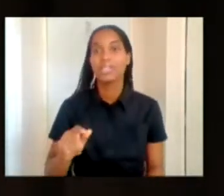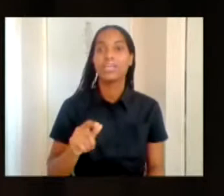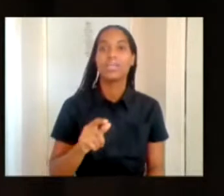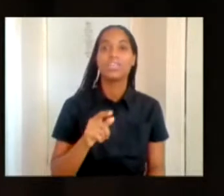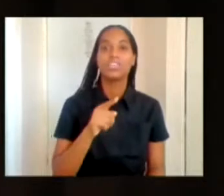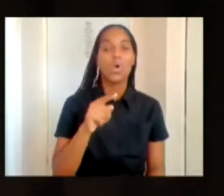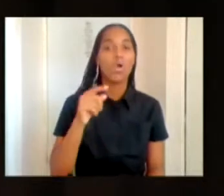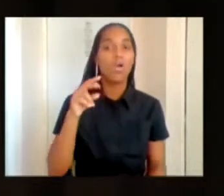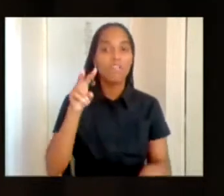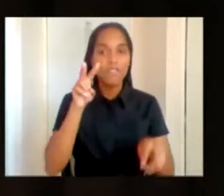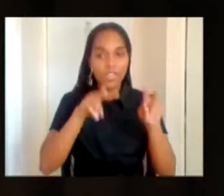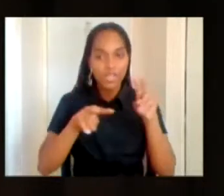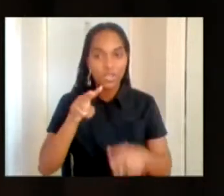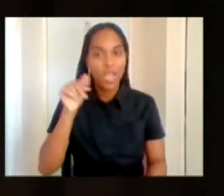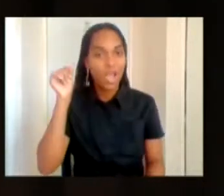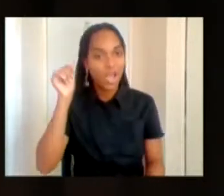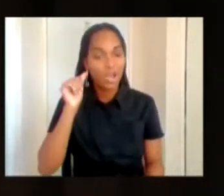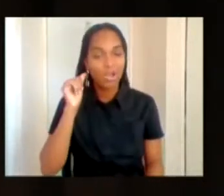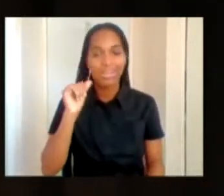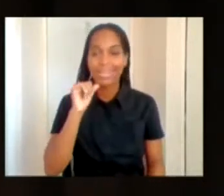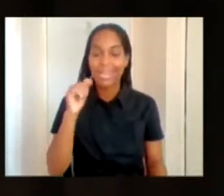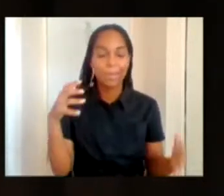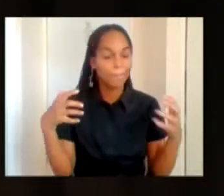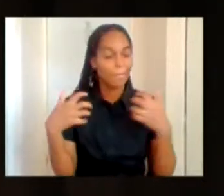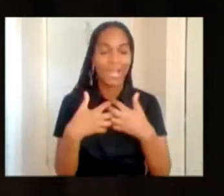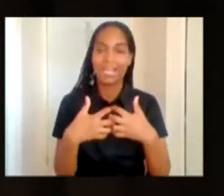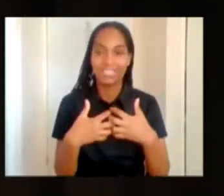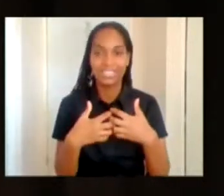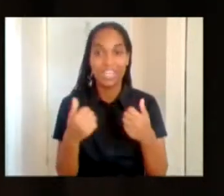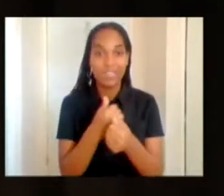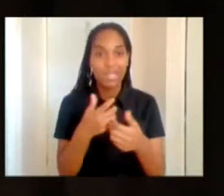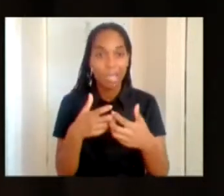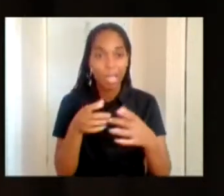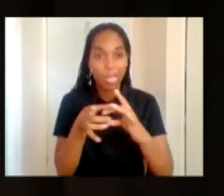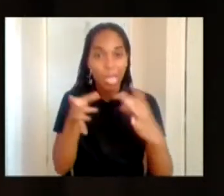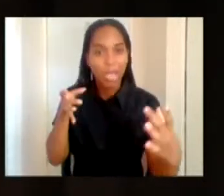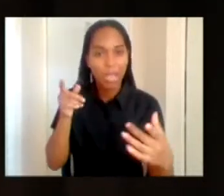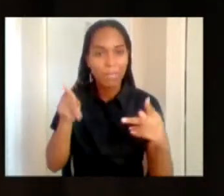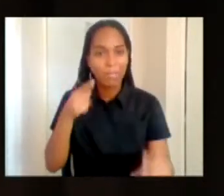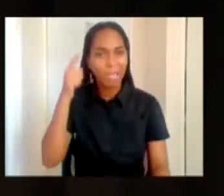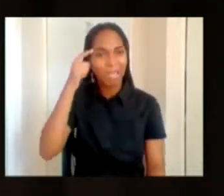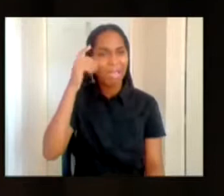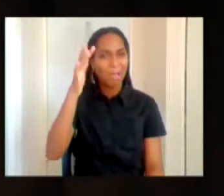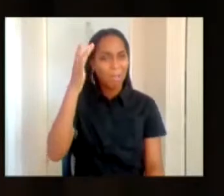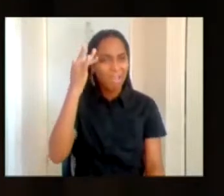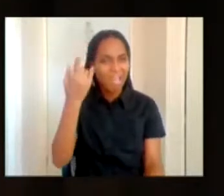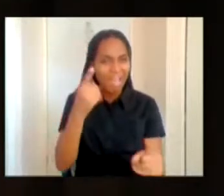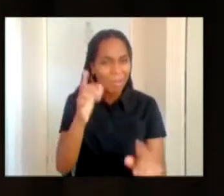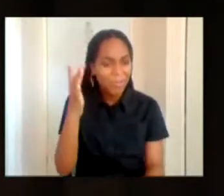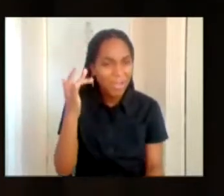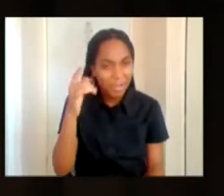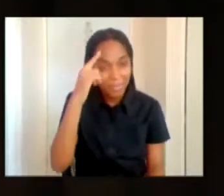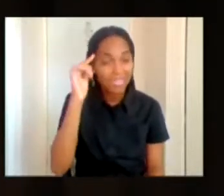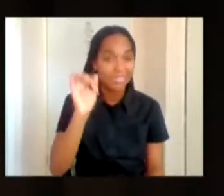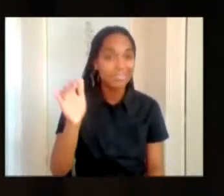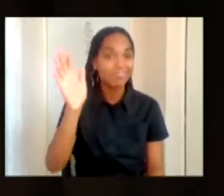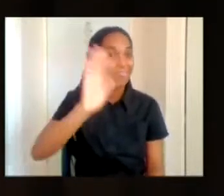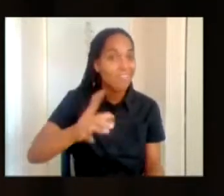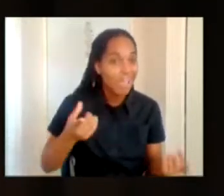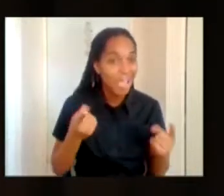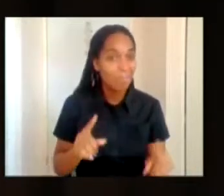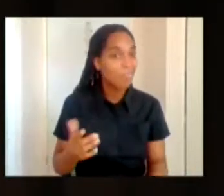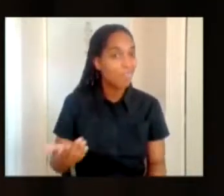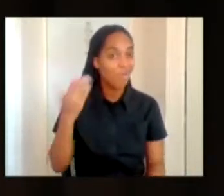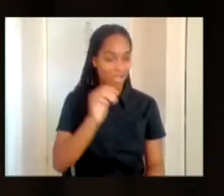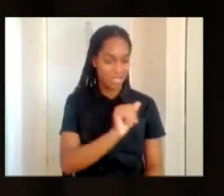was out of sync for several, seconds, and then people were scratching head. Why? Right? Because that has never happened in an analog world,